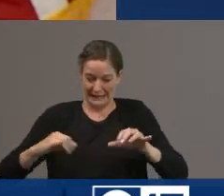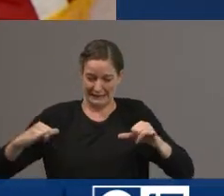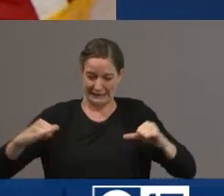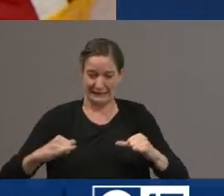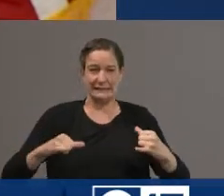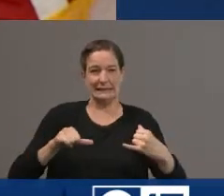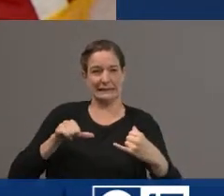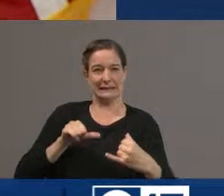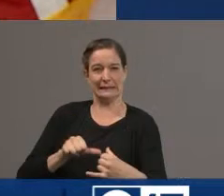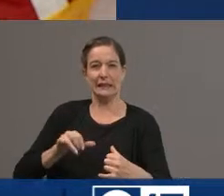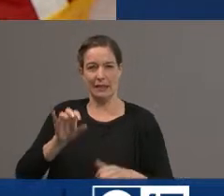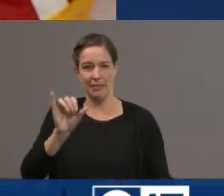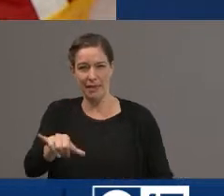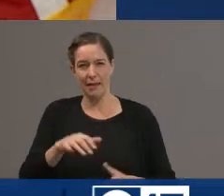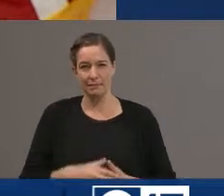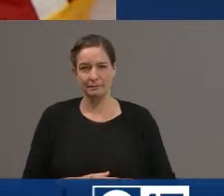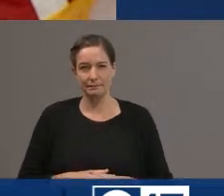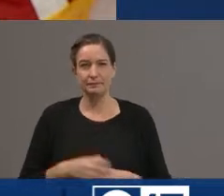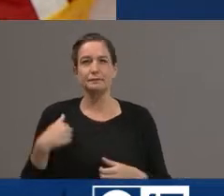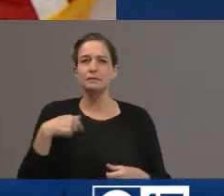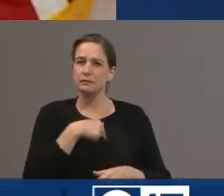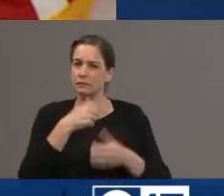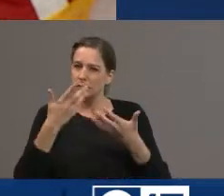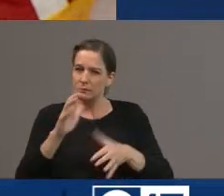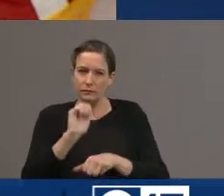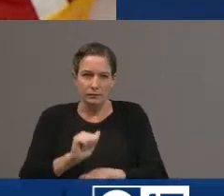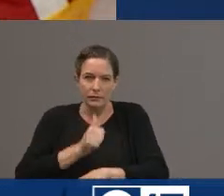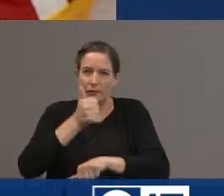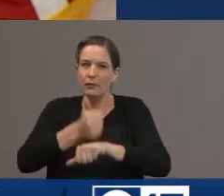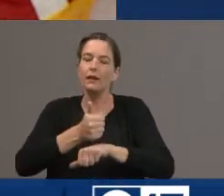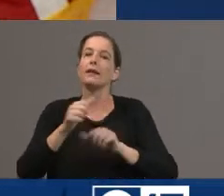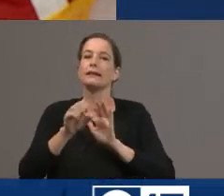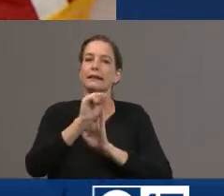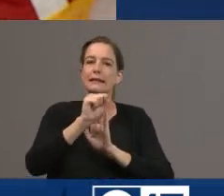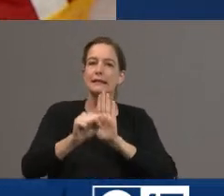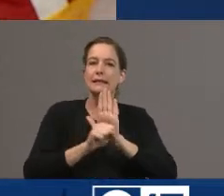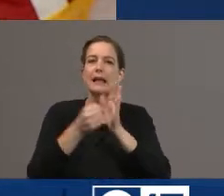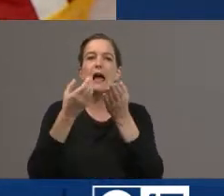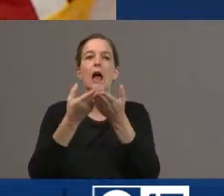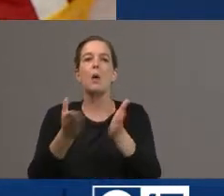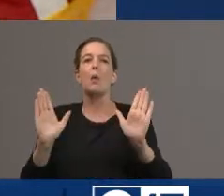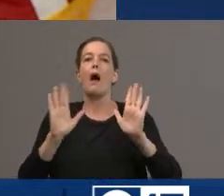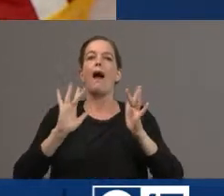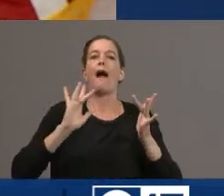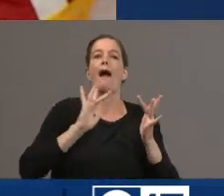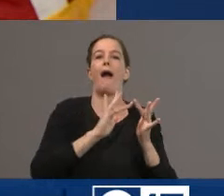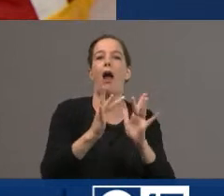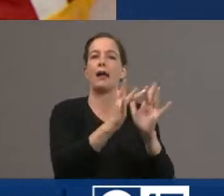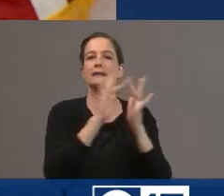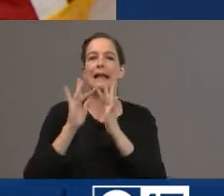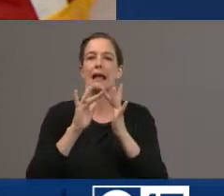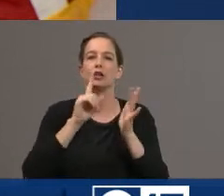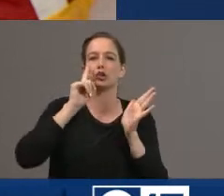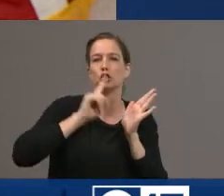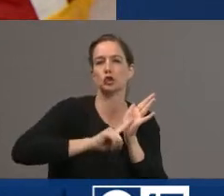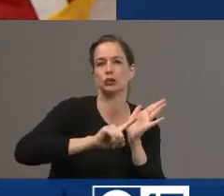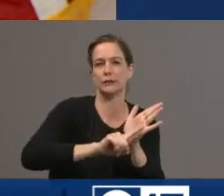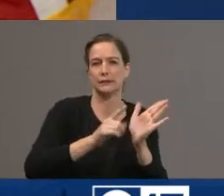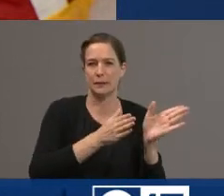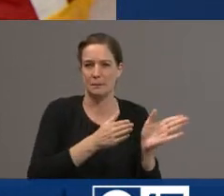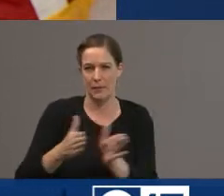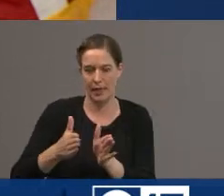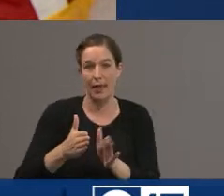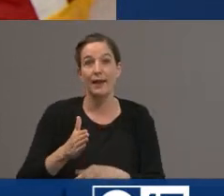and implemented the statewide contact tracing plan that has been stood up. We are onboarding the National